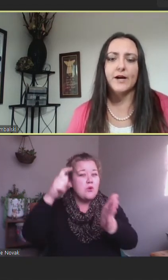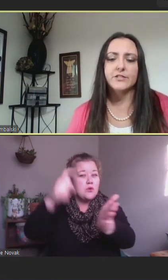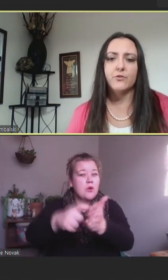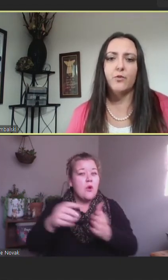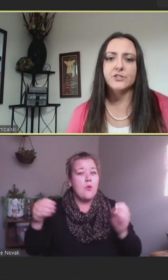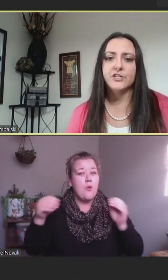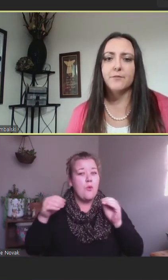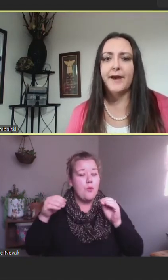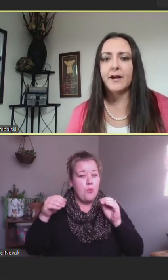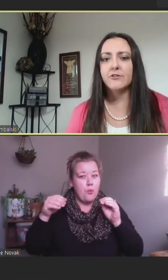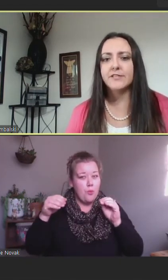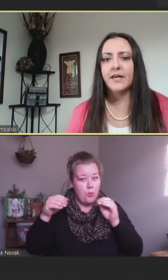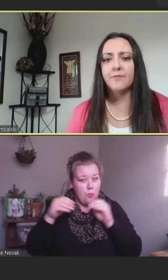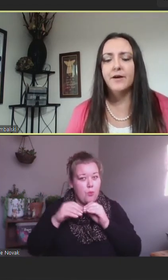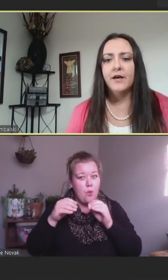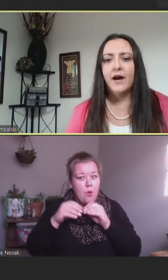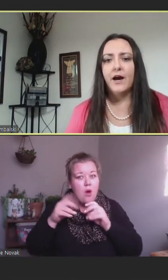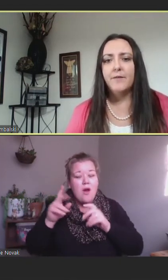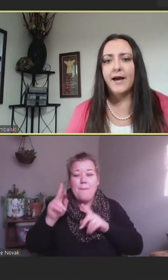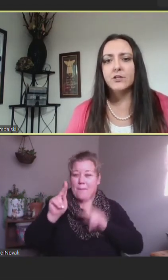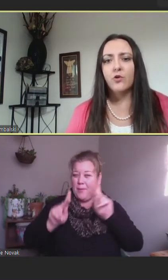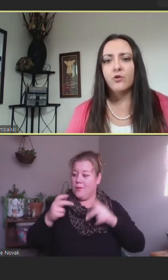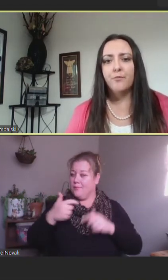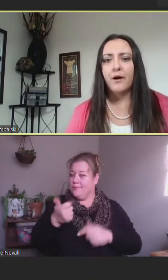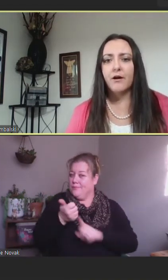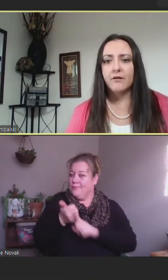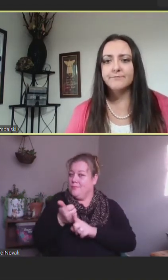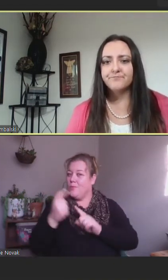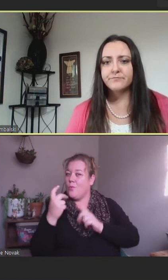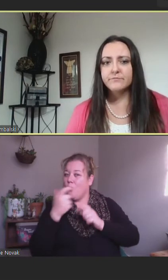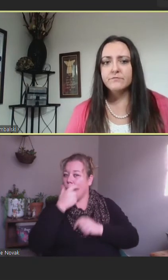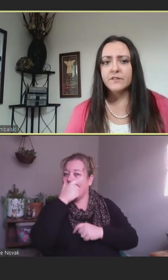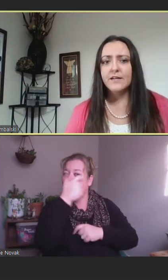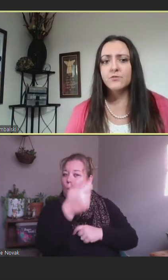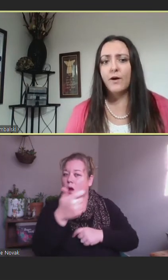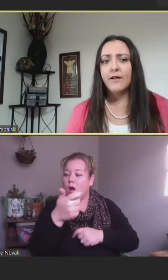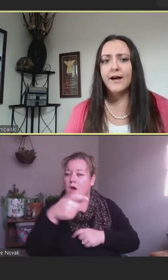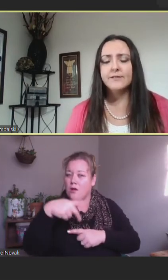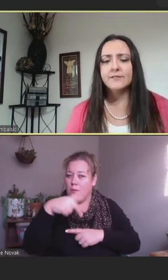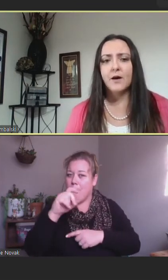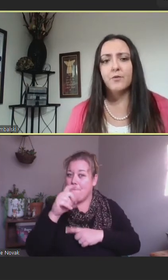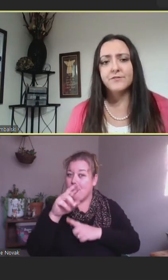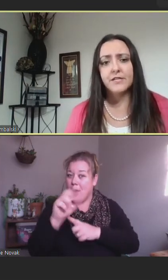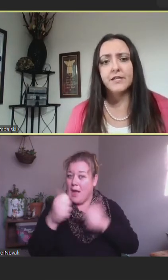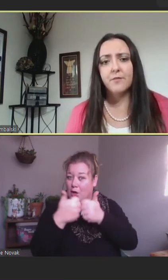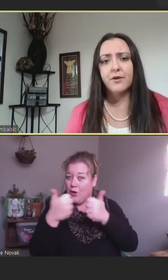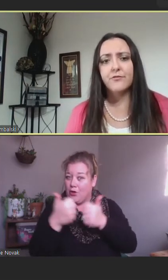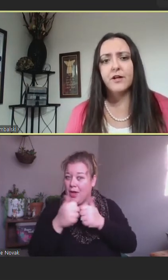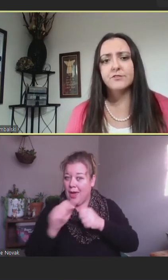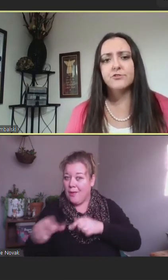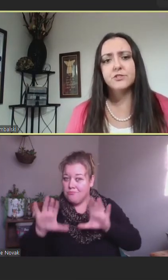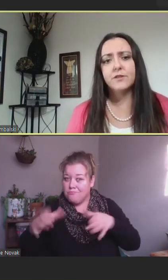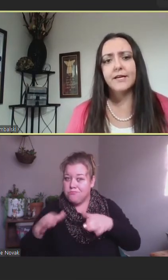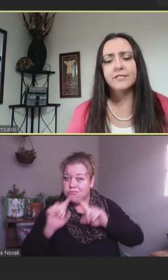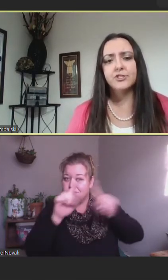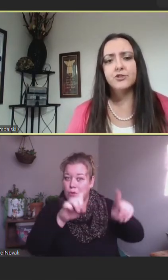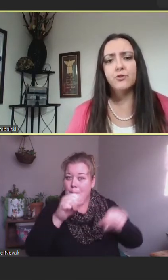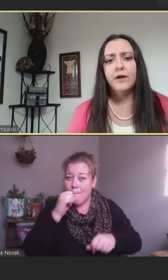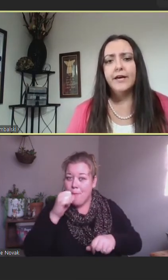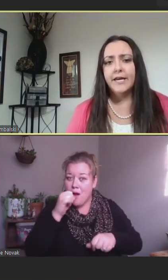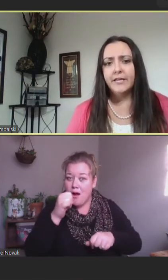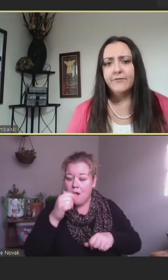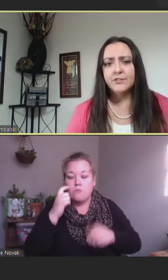individuals watching a Packers game at a local bar, as well as we've seen a number of clusters related